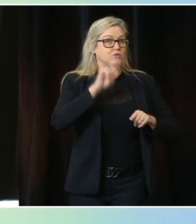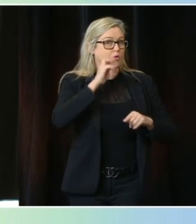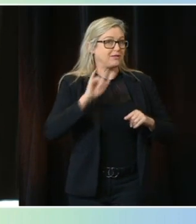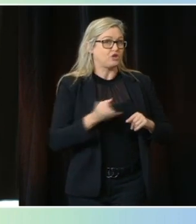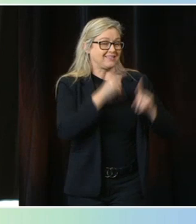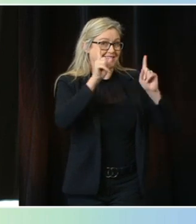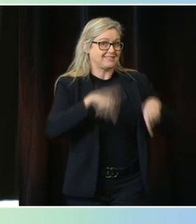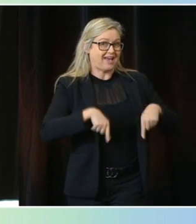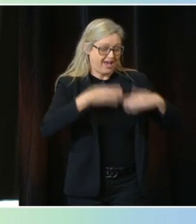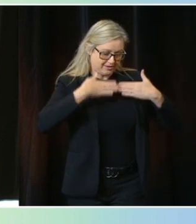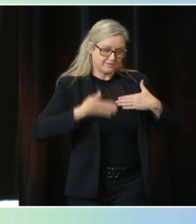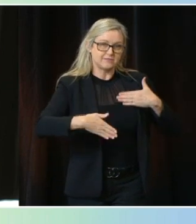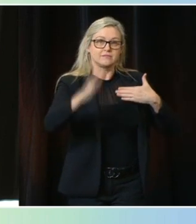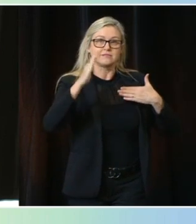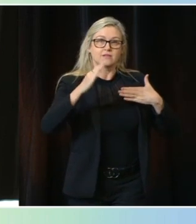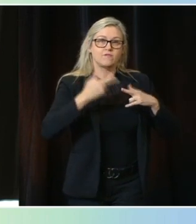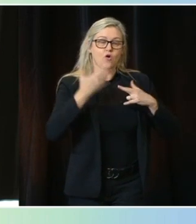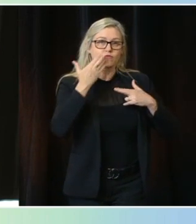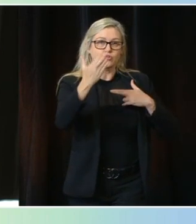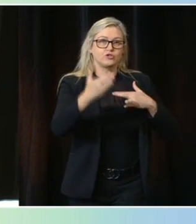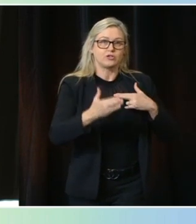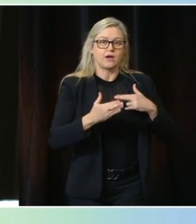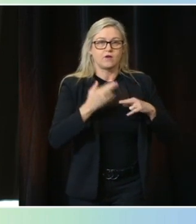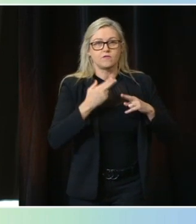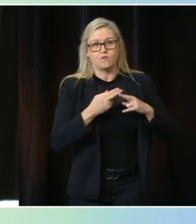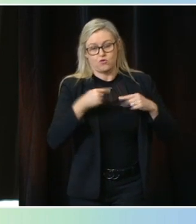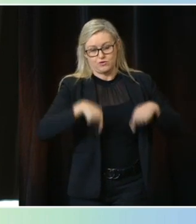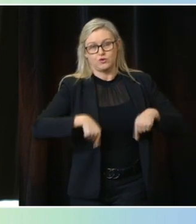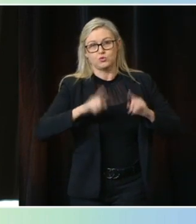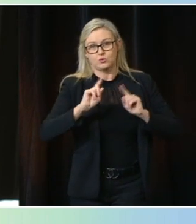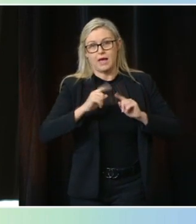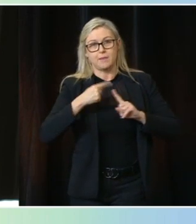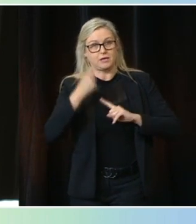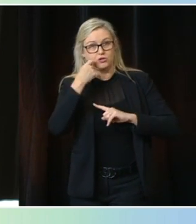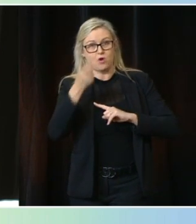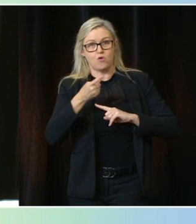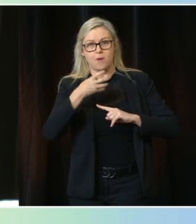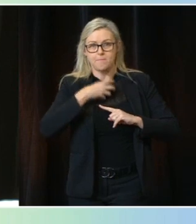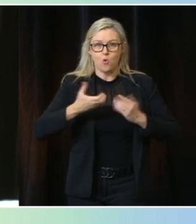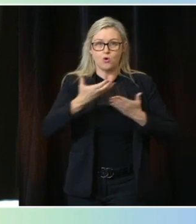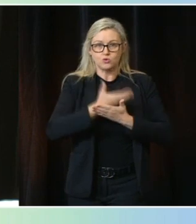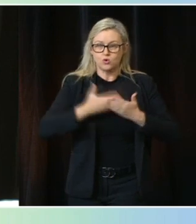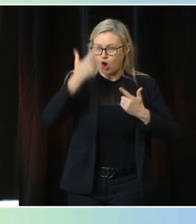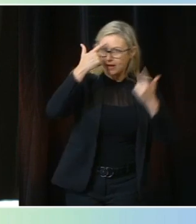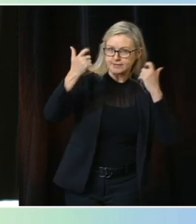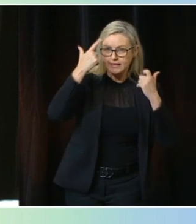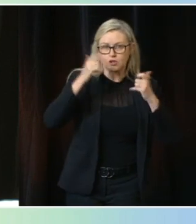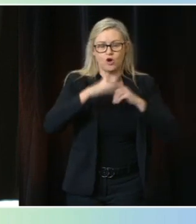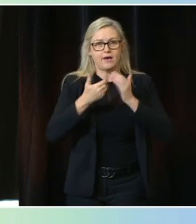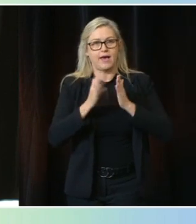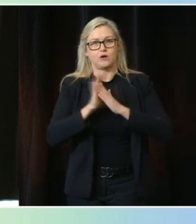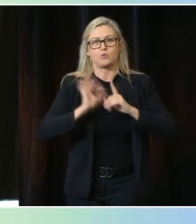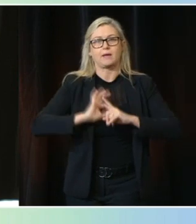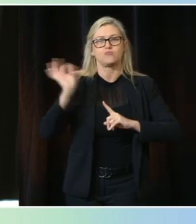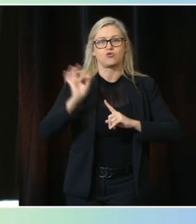that we see on skills and training over the next two days because it's my great hope that these jobs and skills